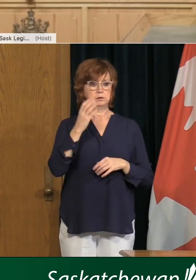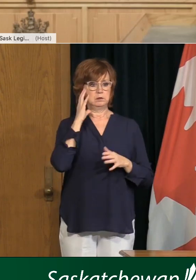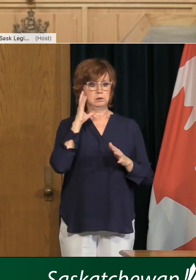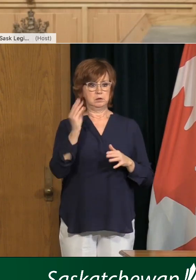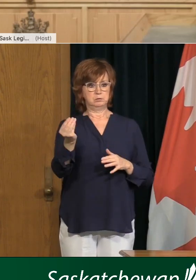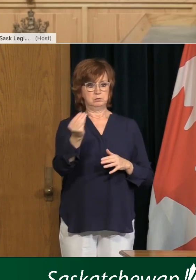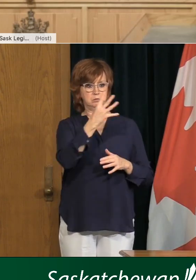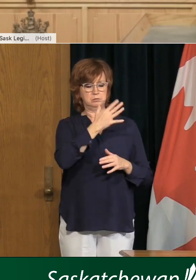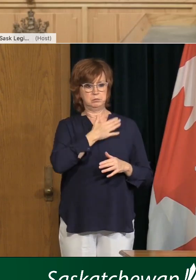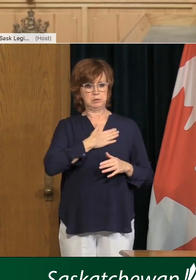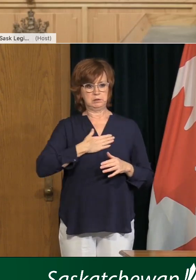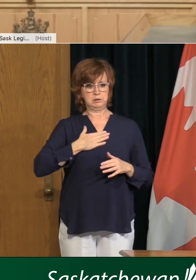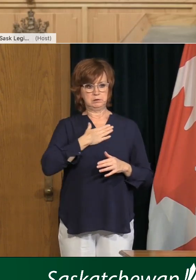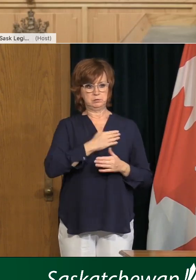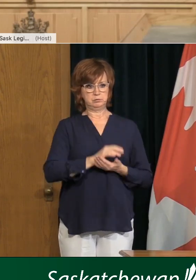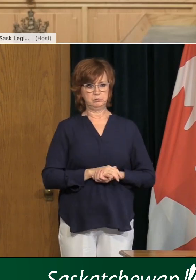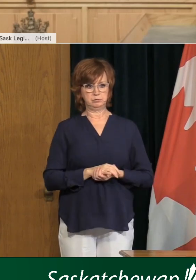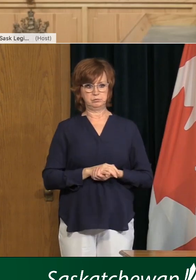please.